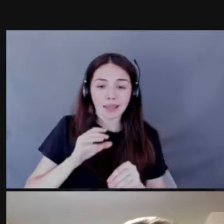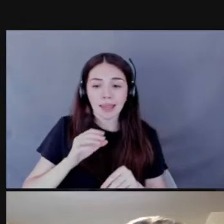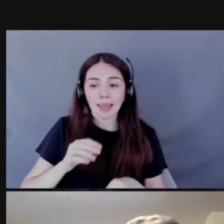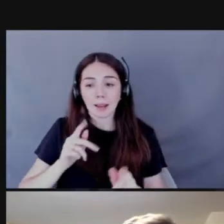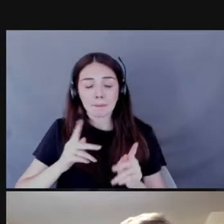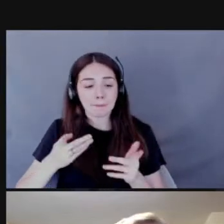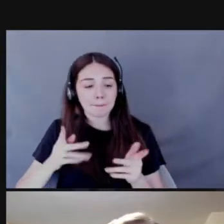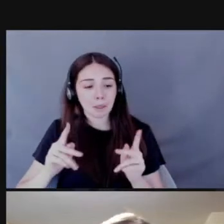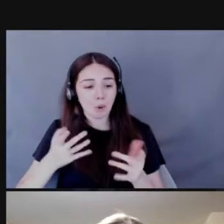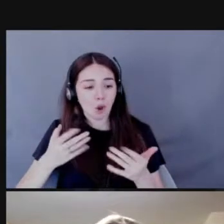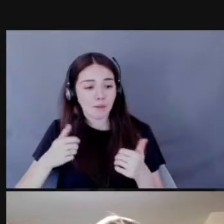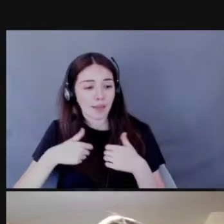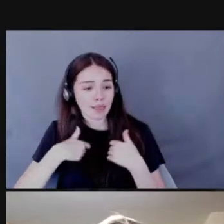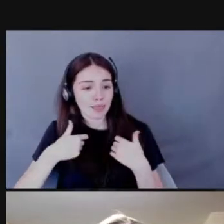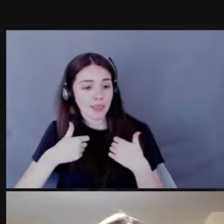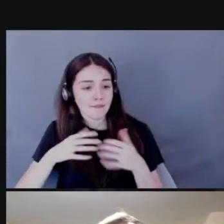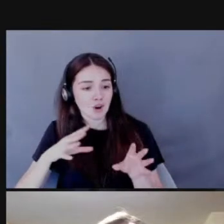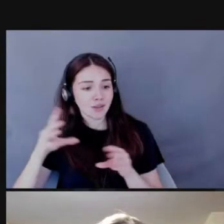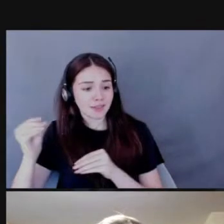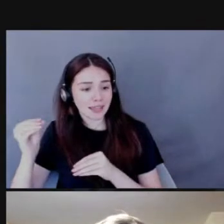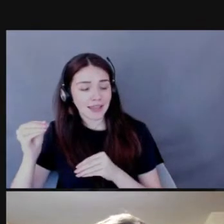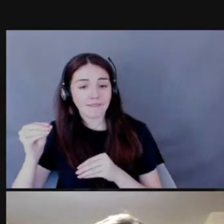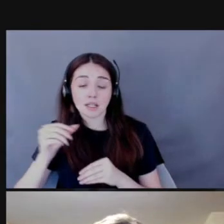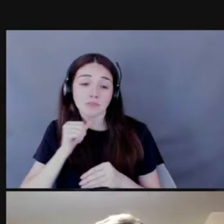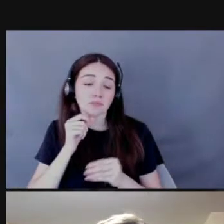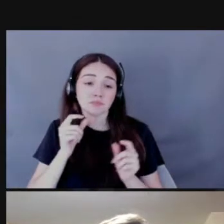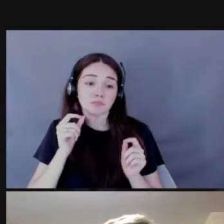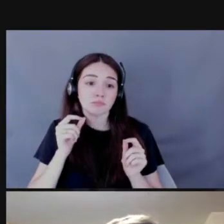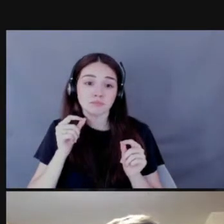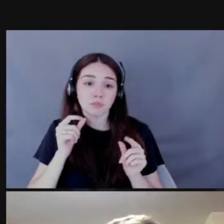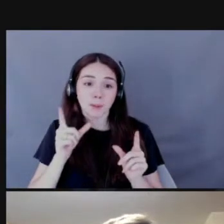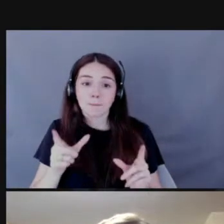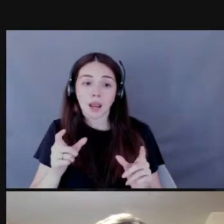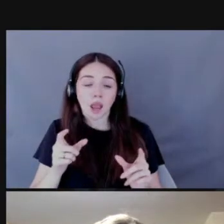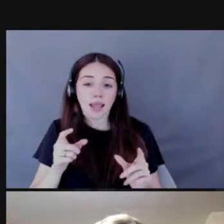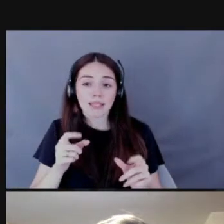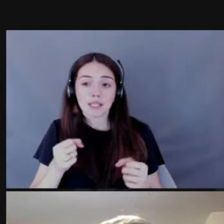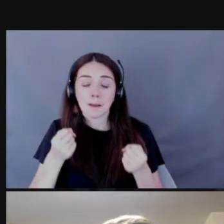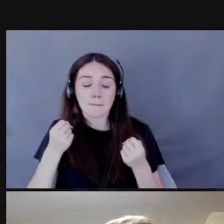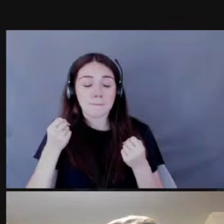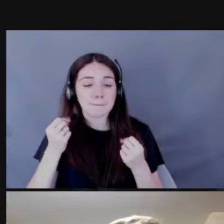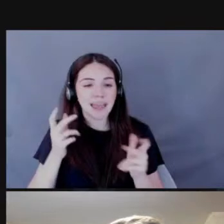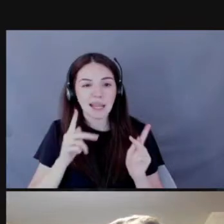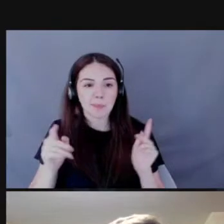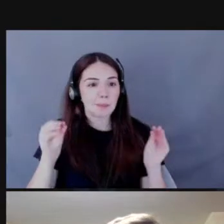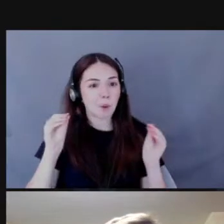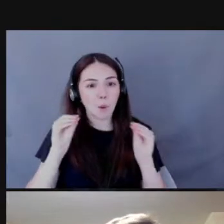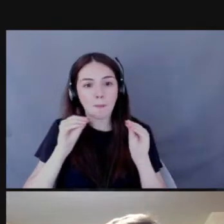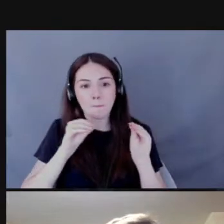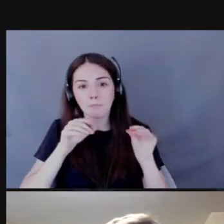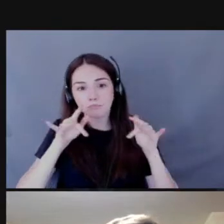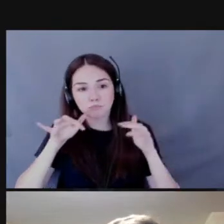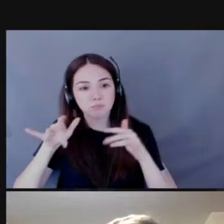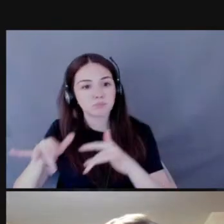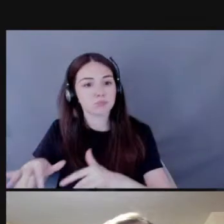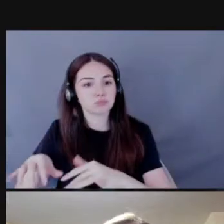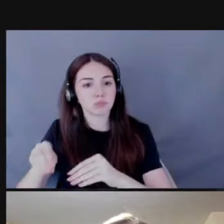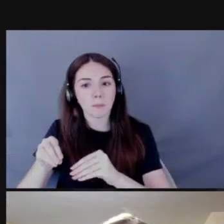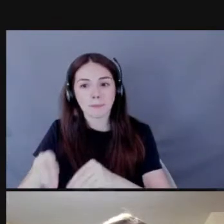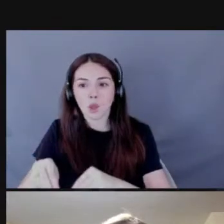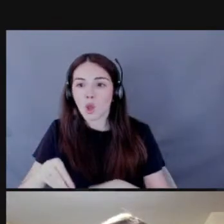surprise anybody that there is an explosion of suburbanization on Kent Island in the 80s. The rise of